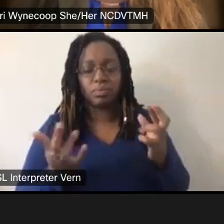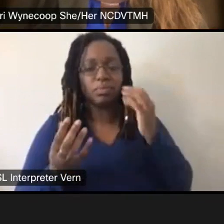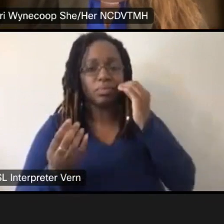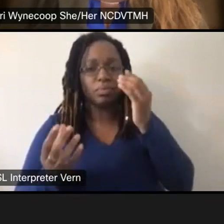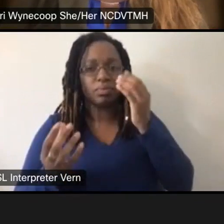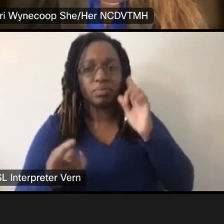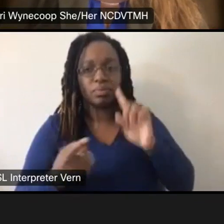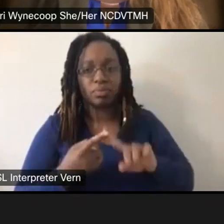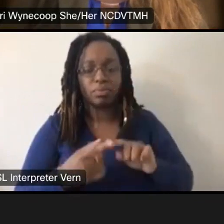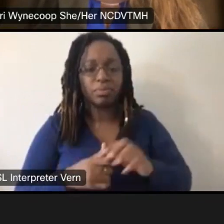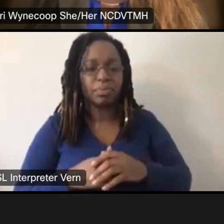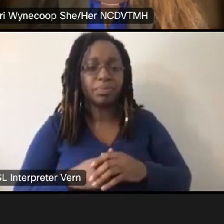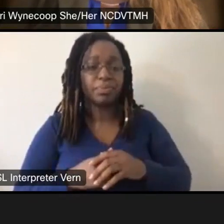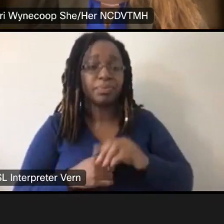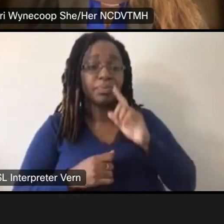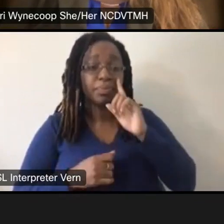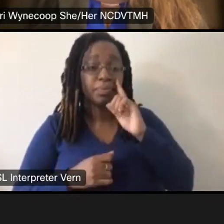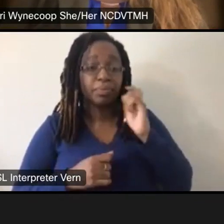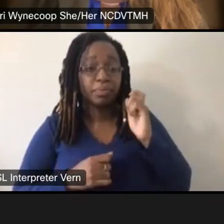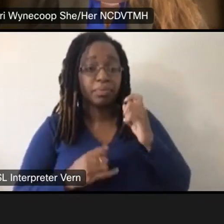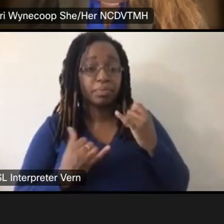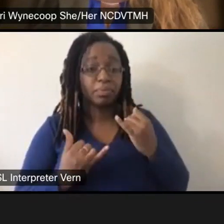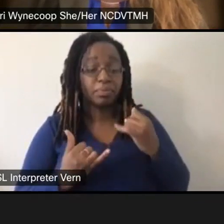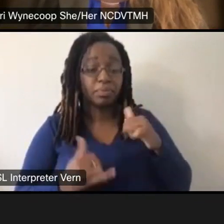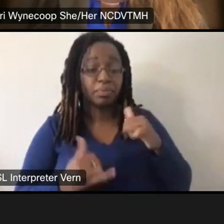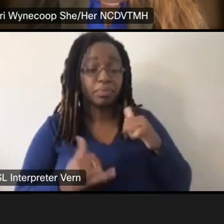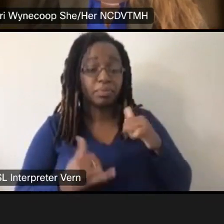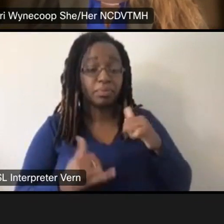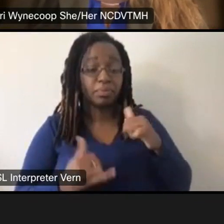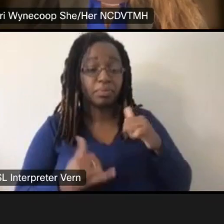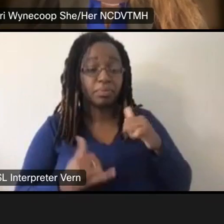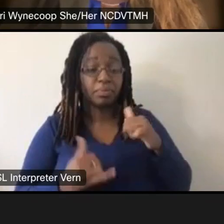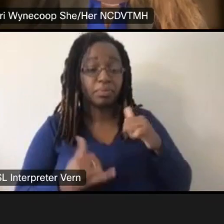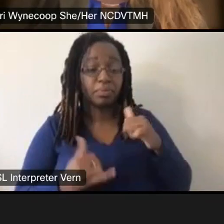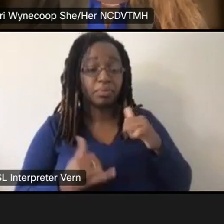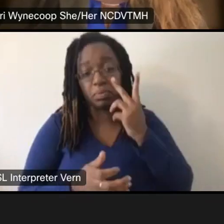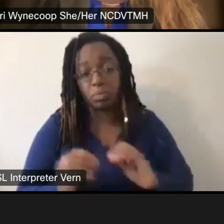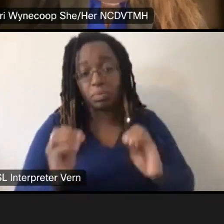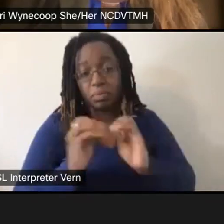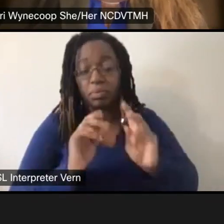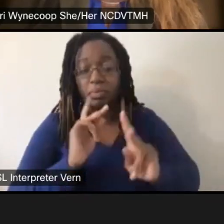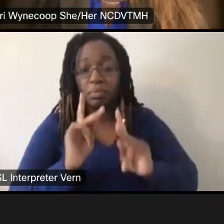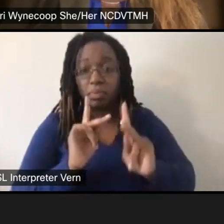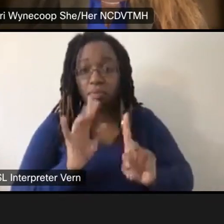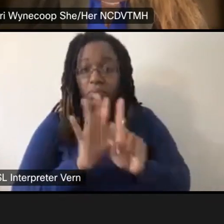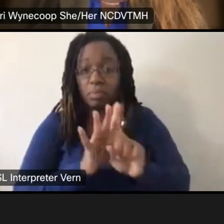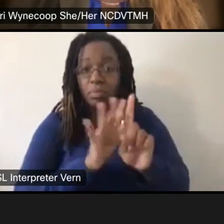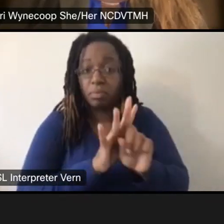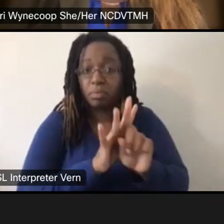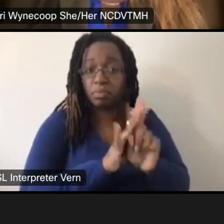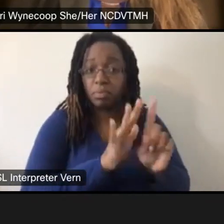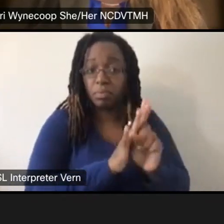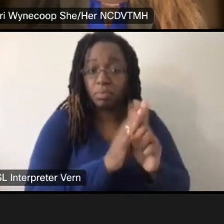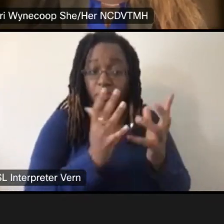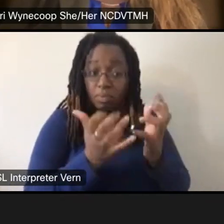Because ultimately in this work of service provision, you want to see more people come forward, right? We ultimately want to stop this issue from happening,